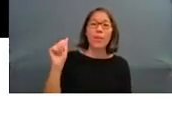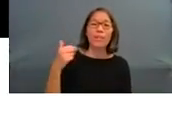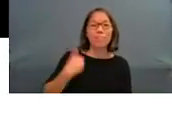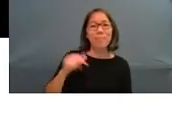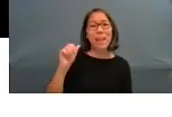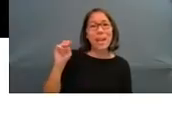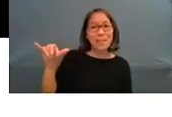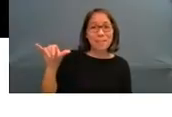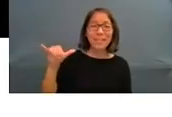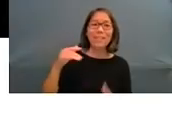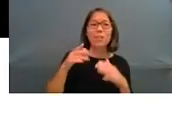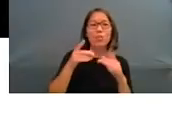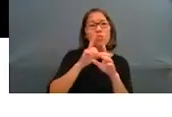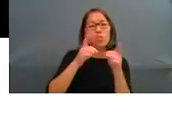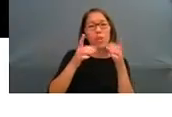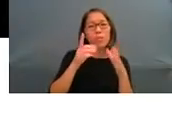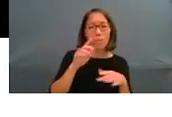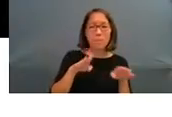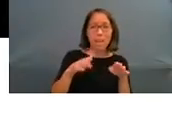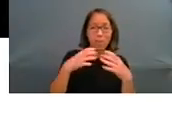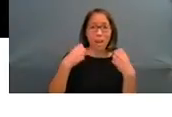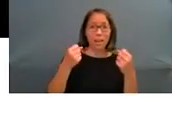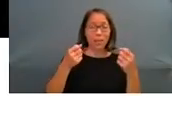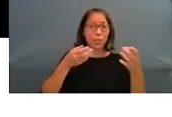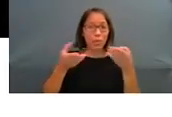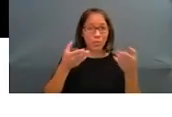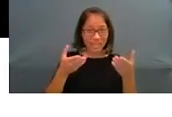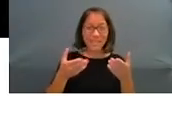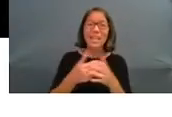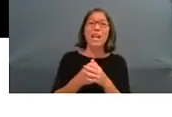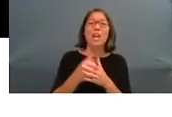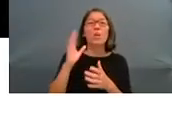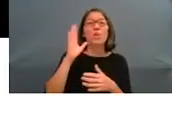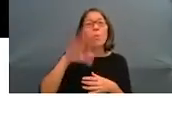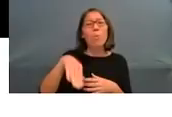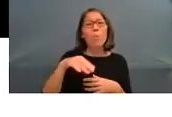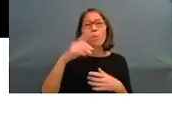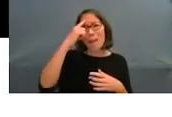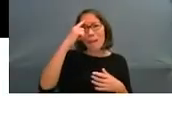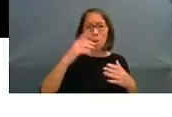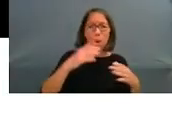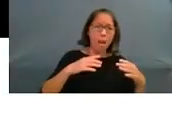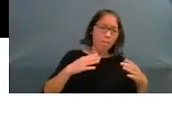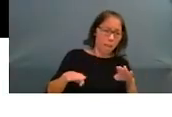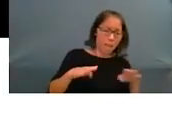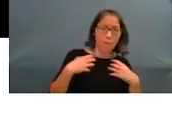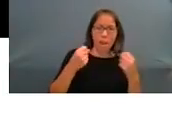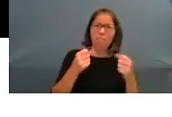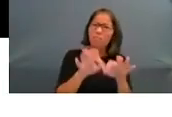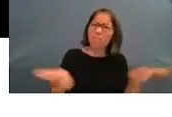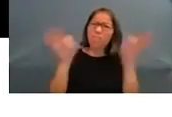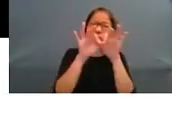of Behavioral Health Services, as Laura said, and as we all know that mental and behavioral health has been an important component for our